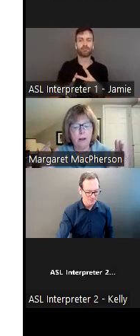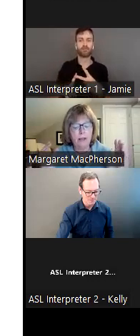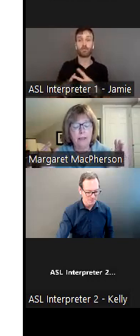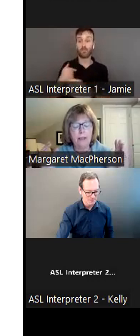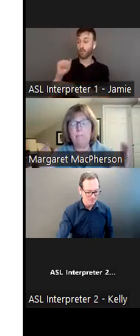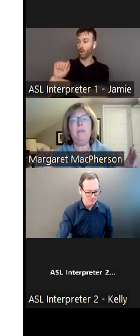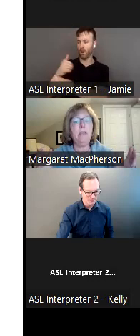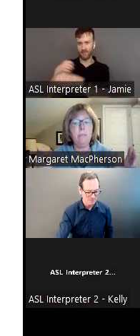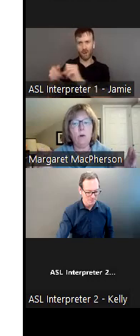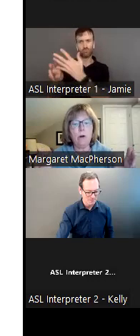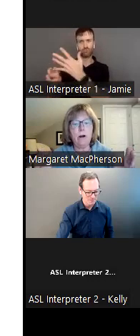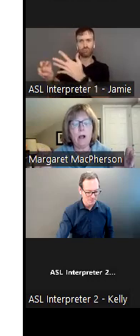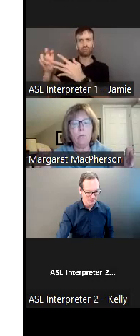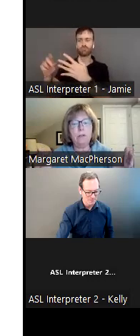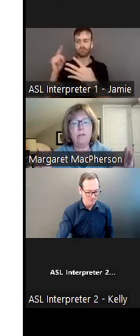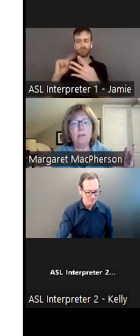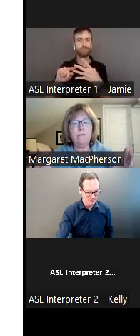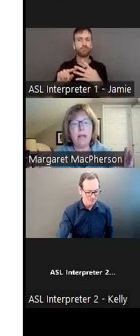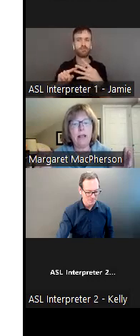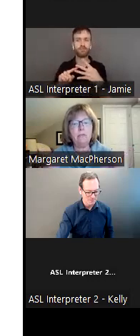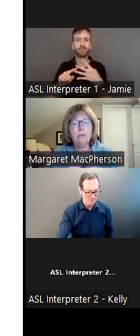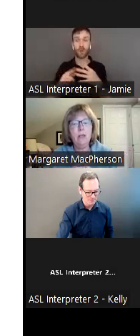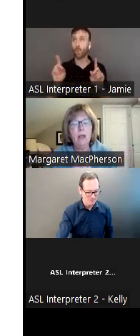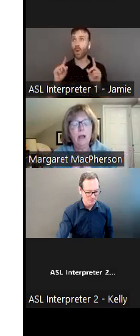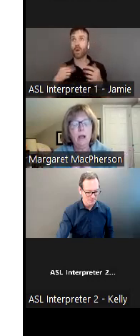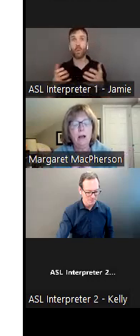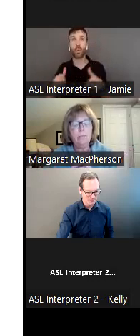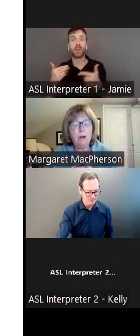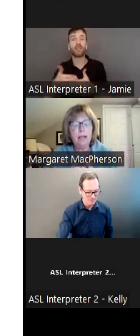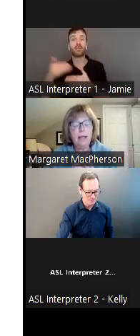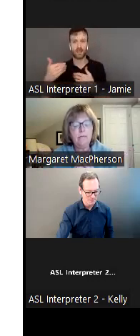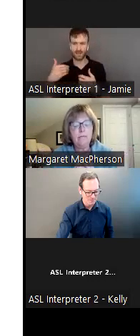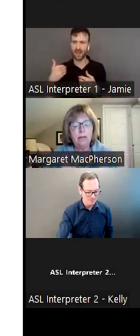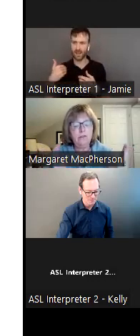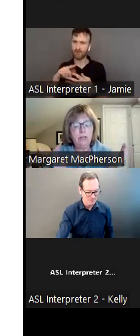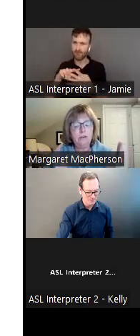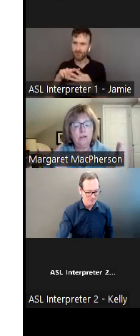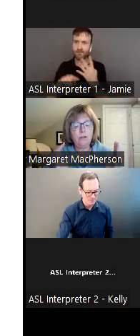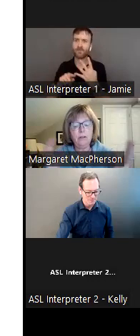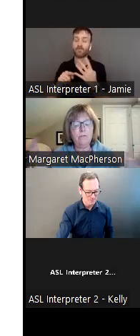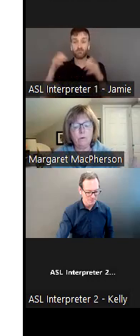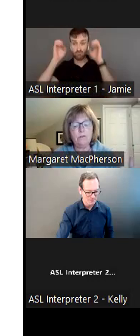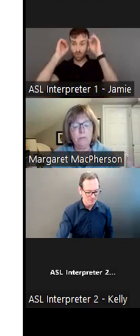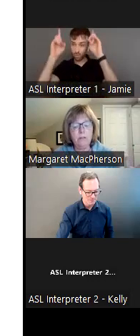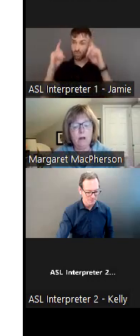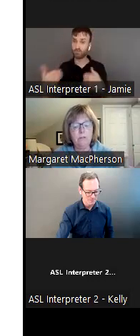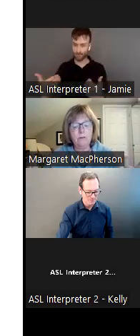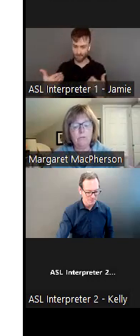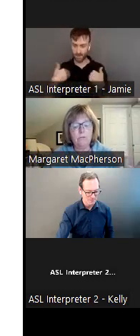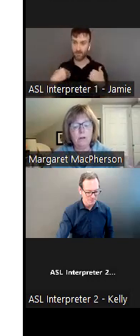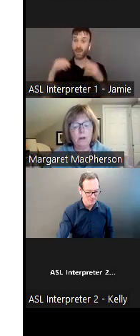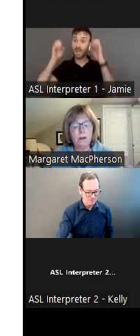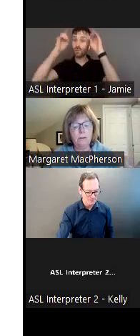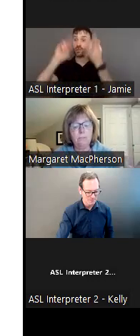job. I am thinking about where I want to live next. I have an education that affords me lots